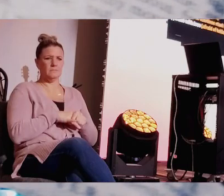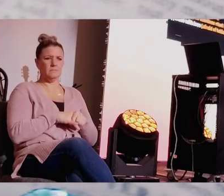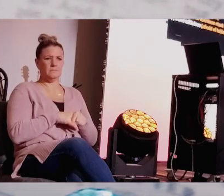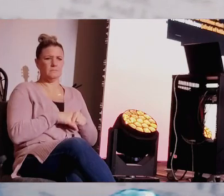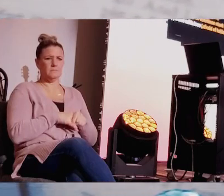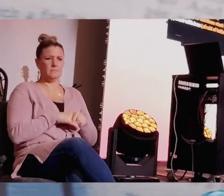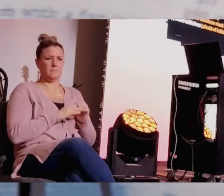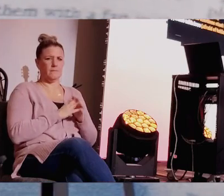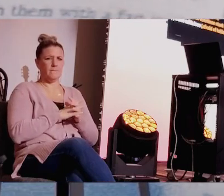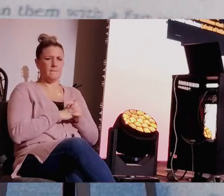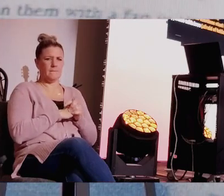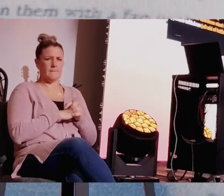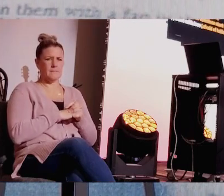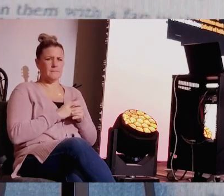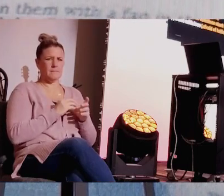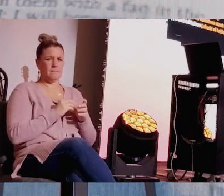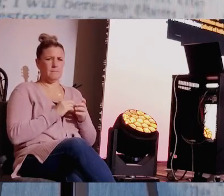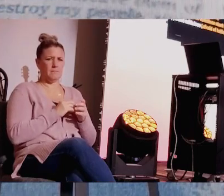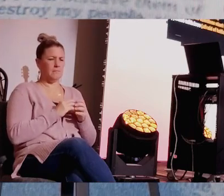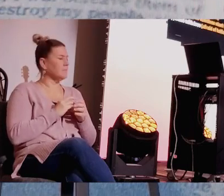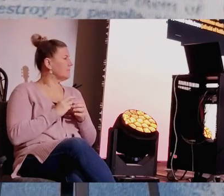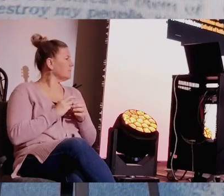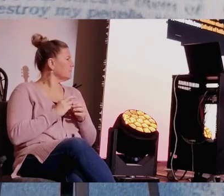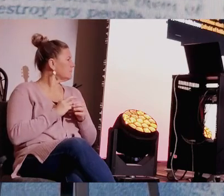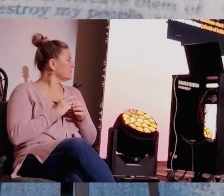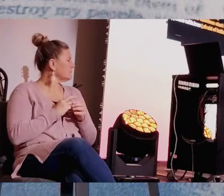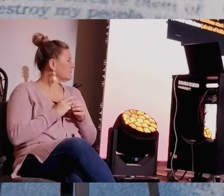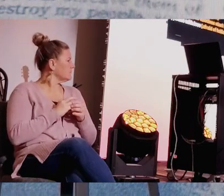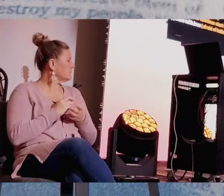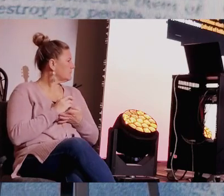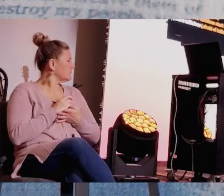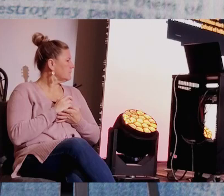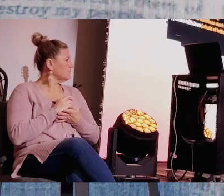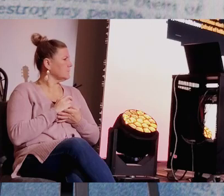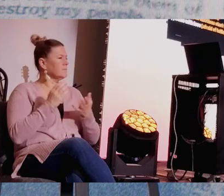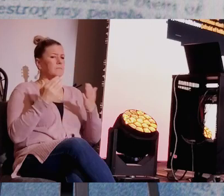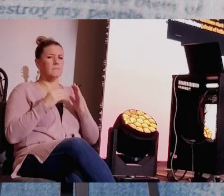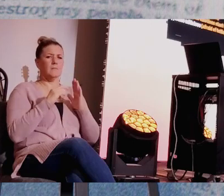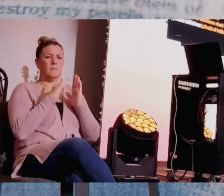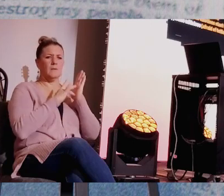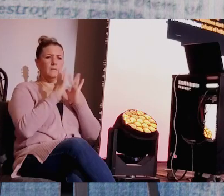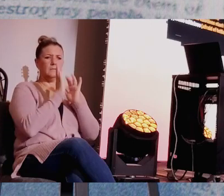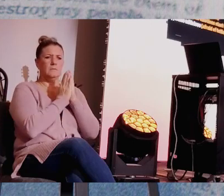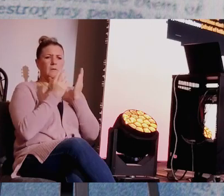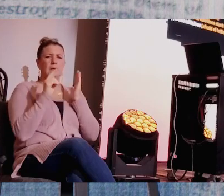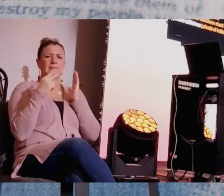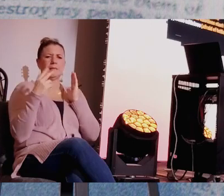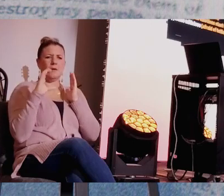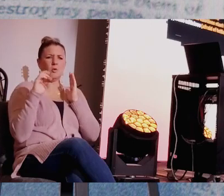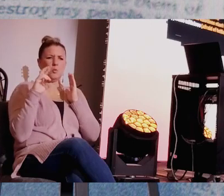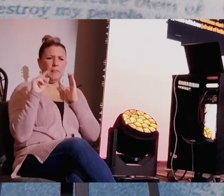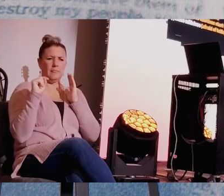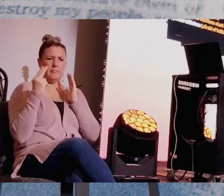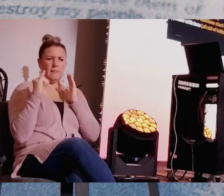No. Let's go into the Word. 2 Corinthians